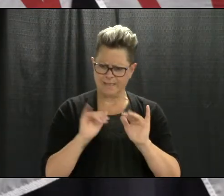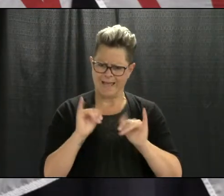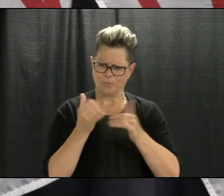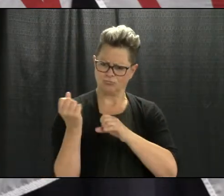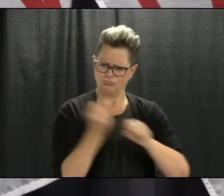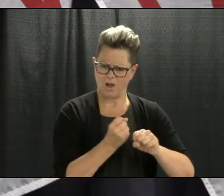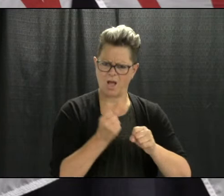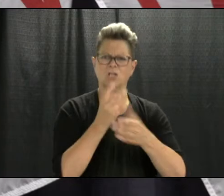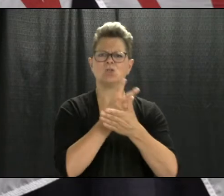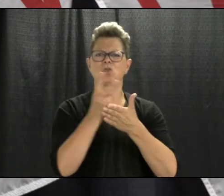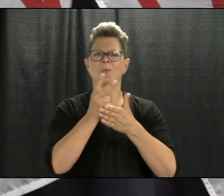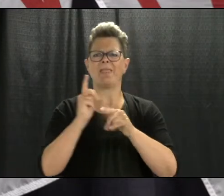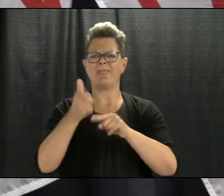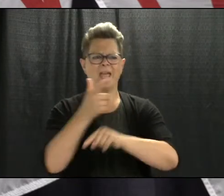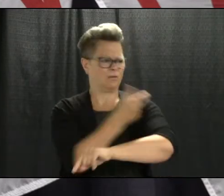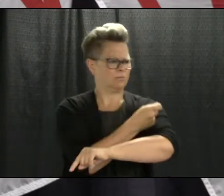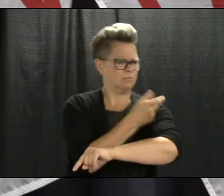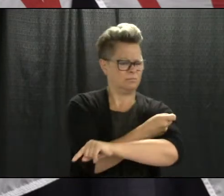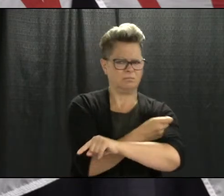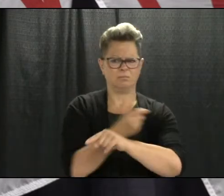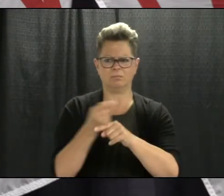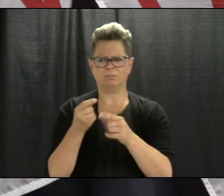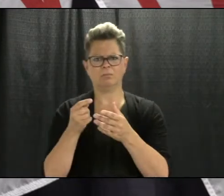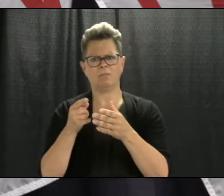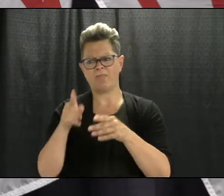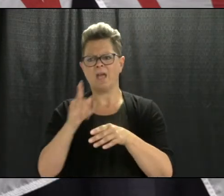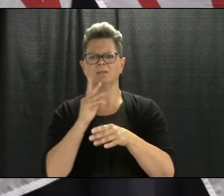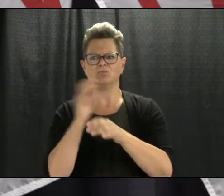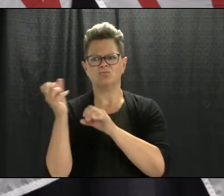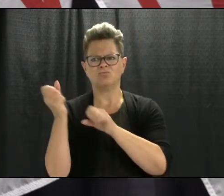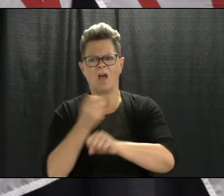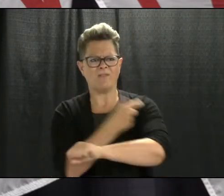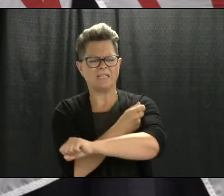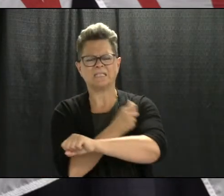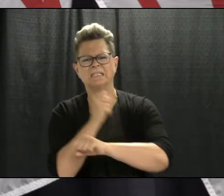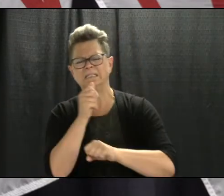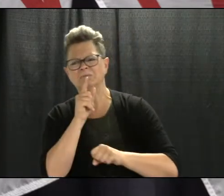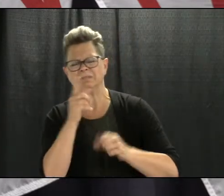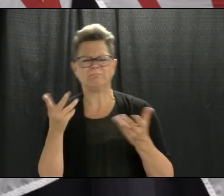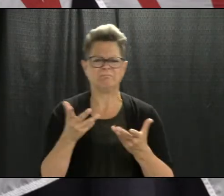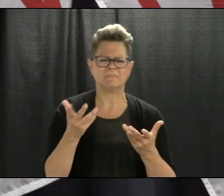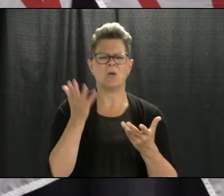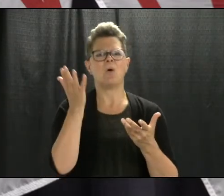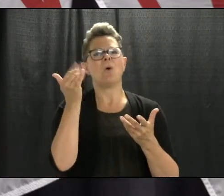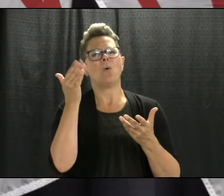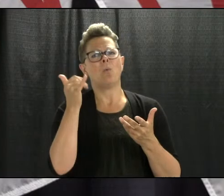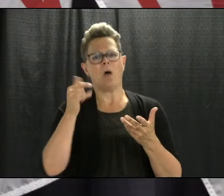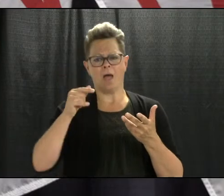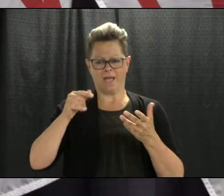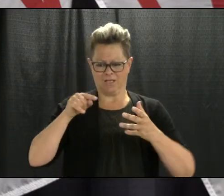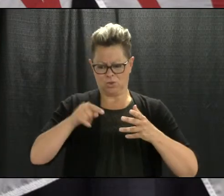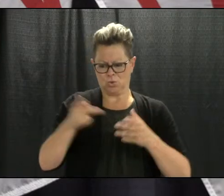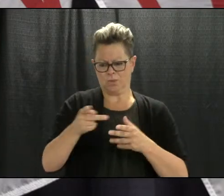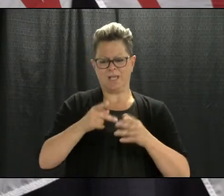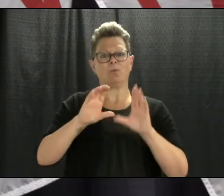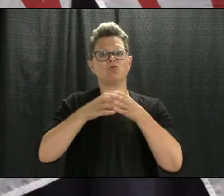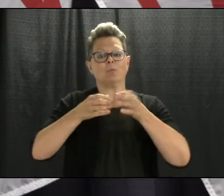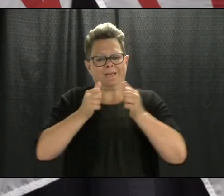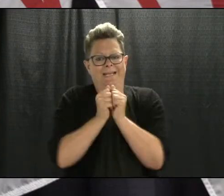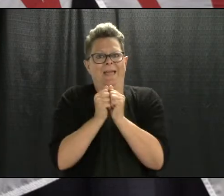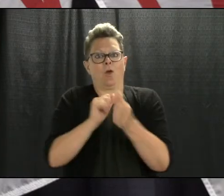only 2 weeks after, like you mentioned, the waning immunity from it, why are these groups together and not